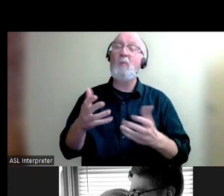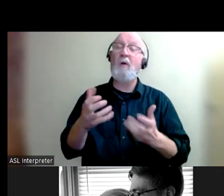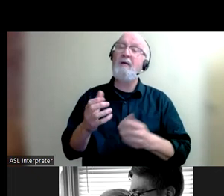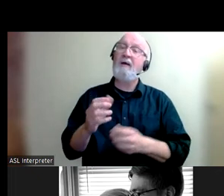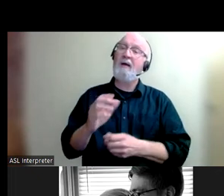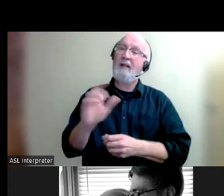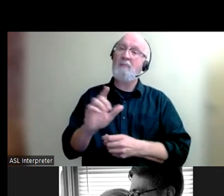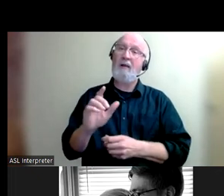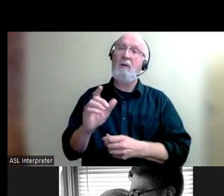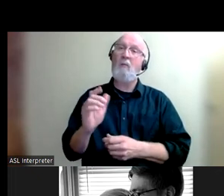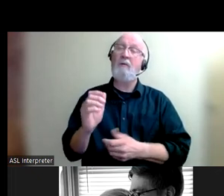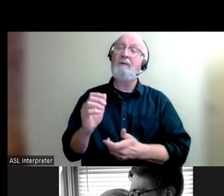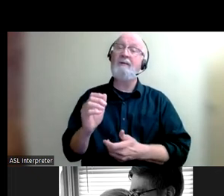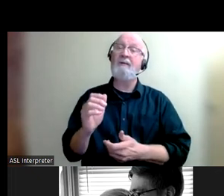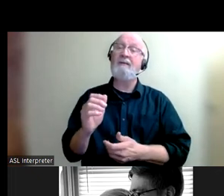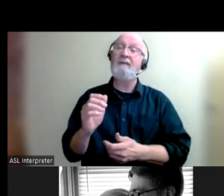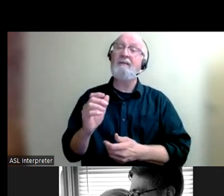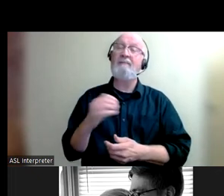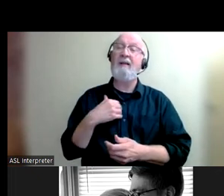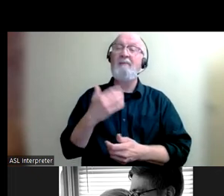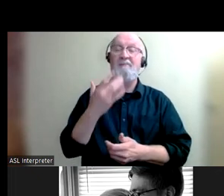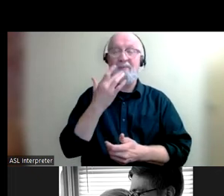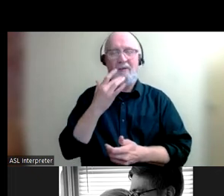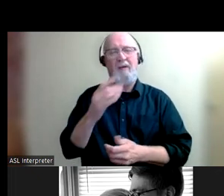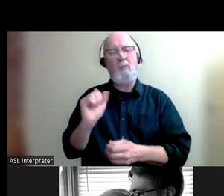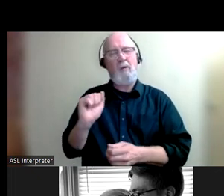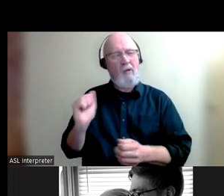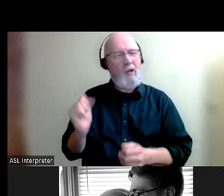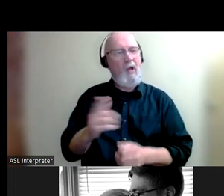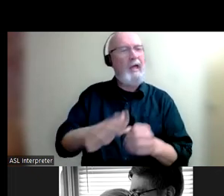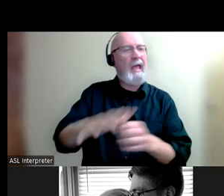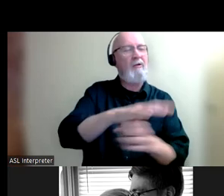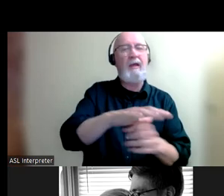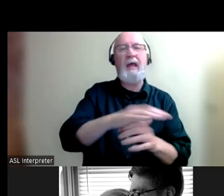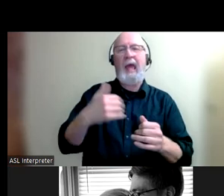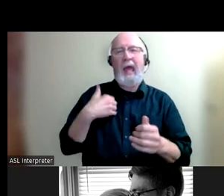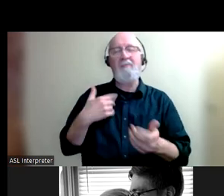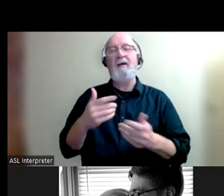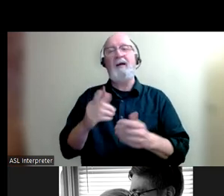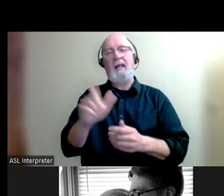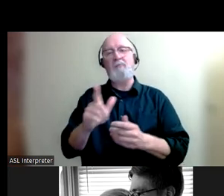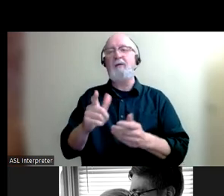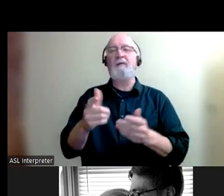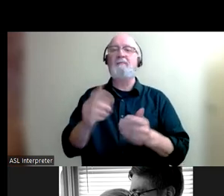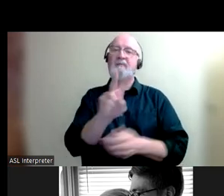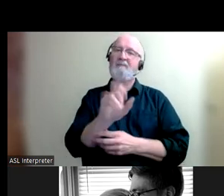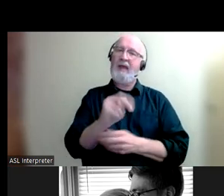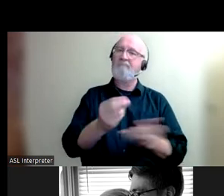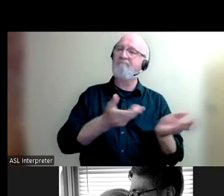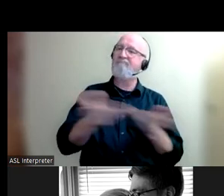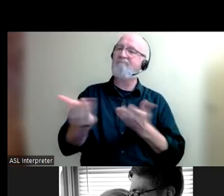on the go van. Like my dream is that every division has a library on the go van, because they are doing amazing things in St.